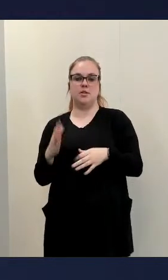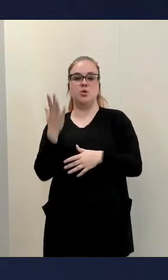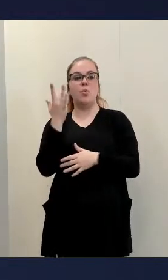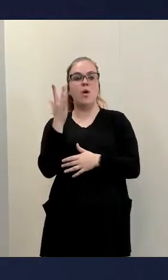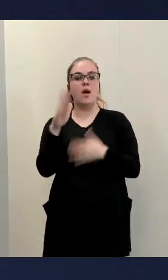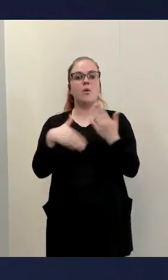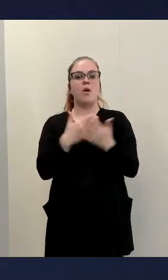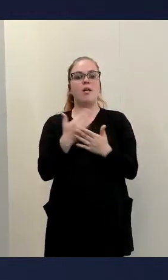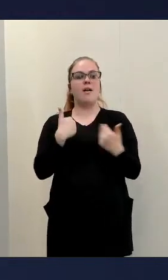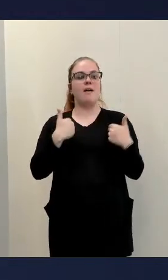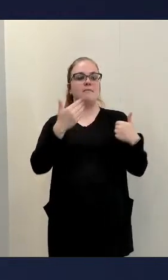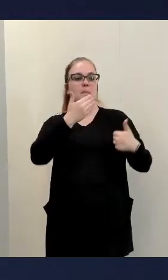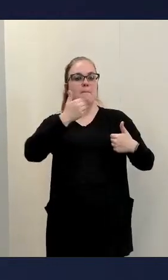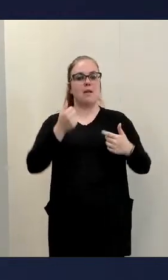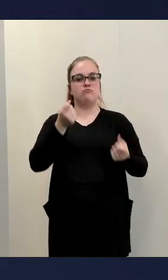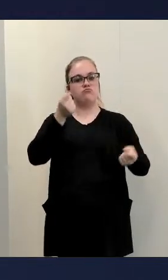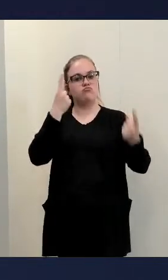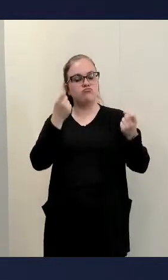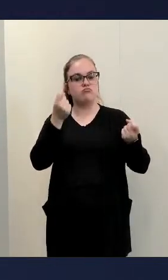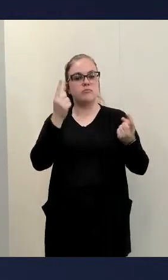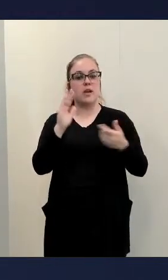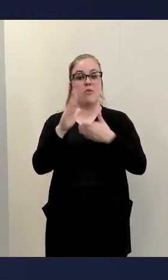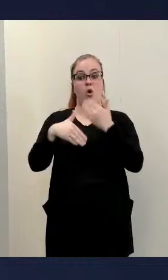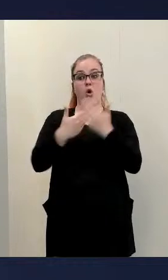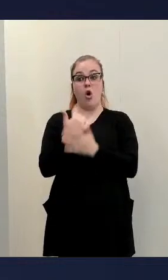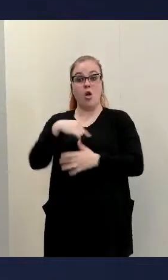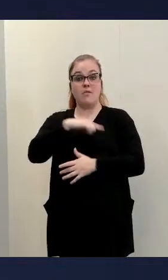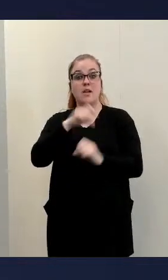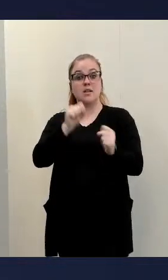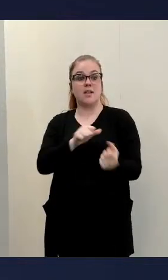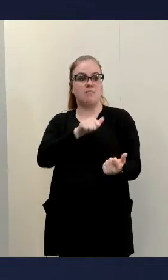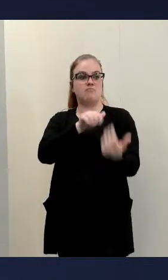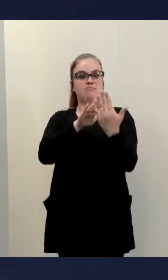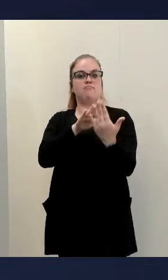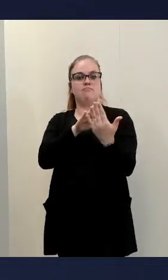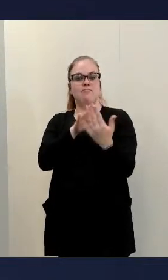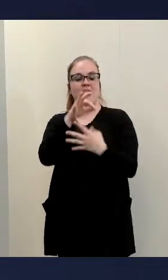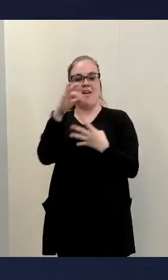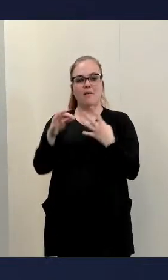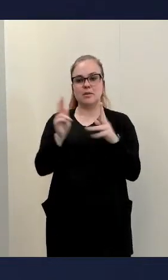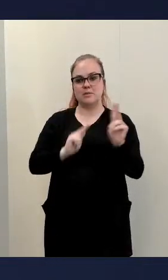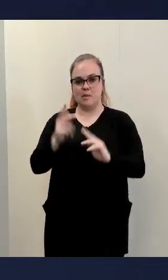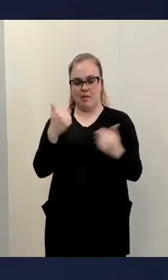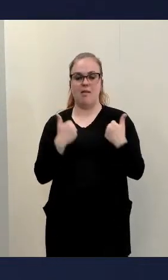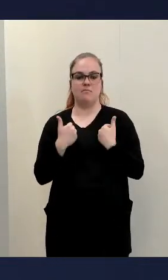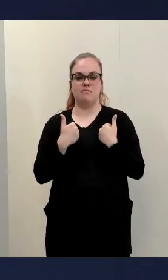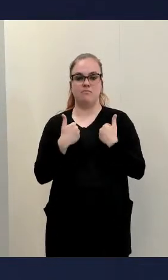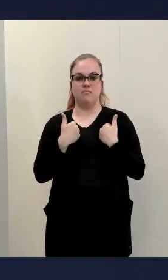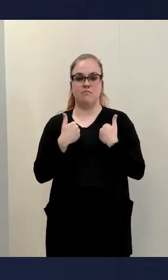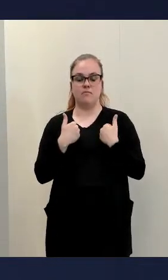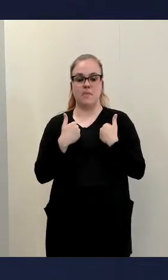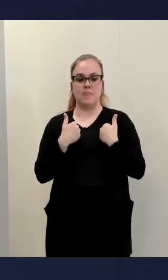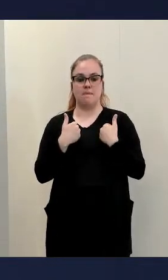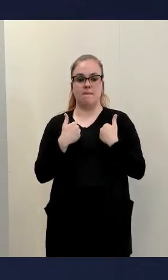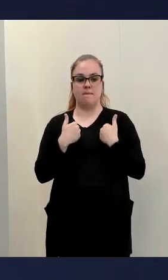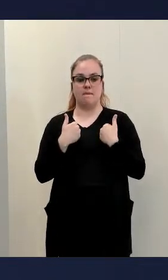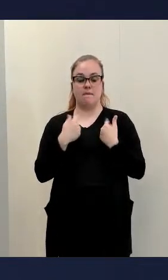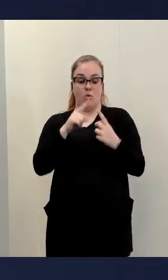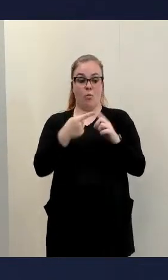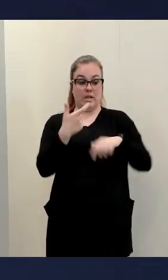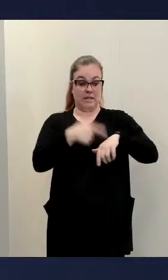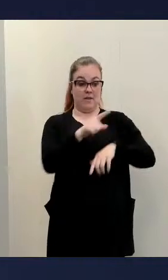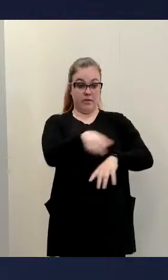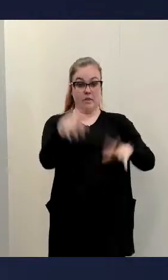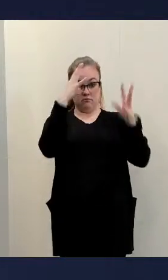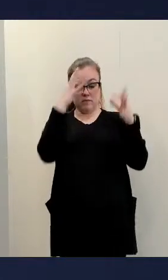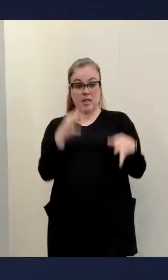walk away with a better understanding of how we all can address those options that people have. So when it comes to their decision